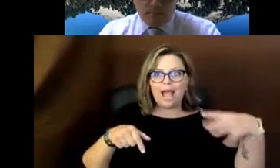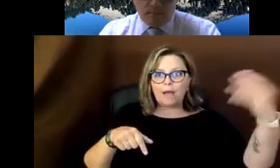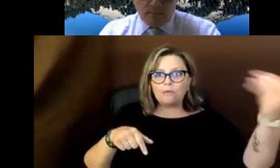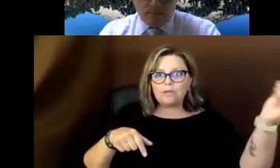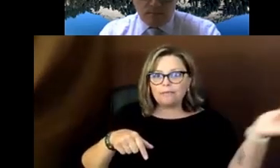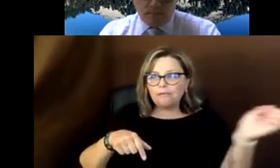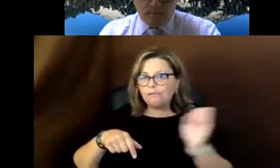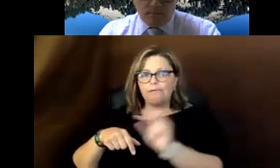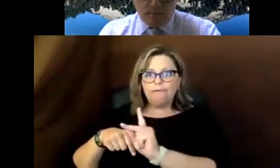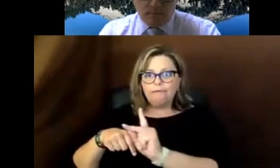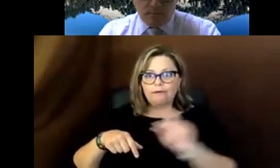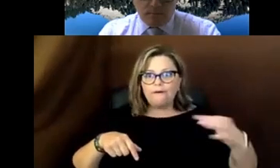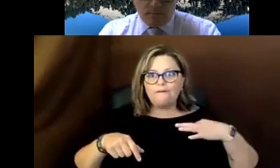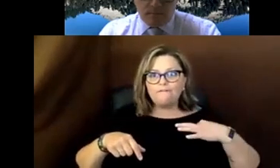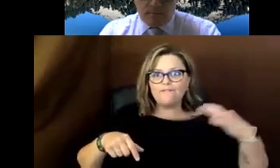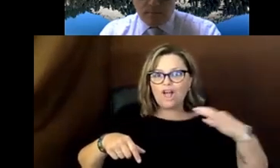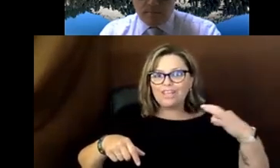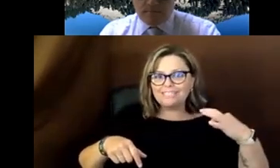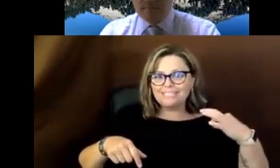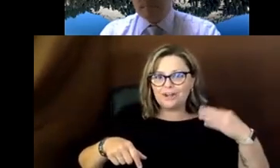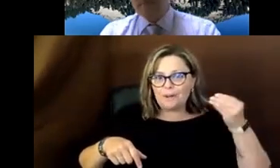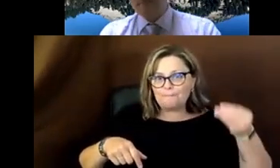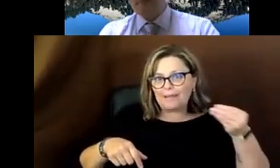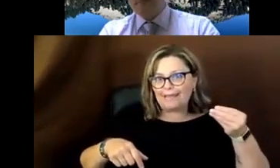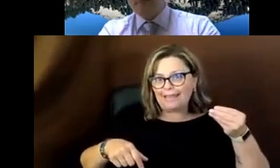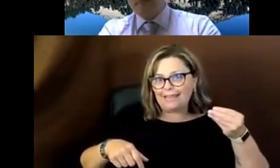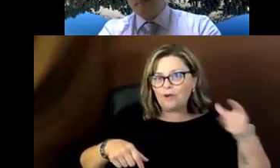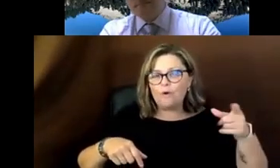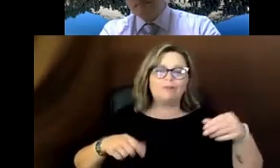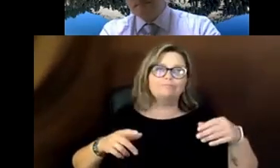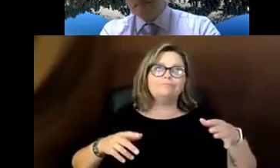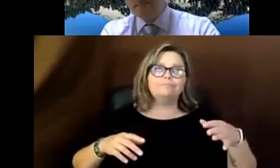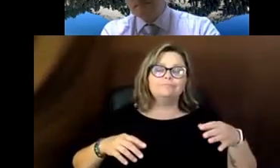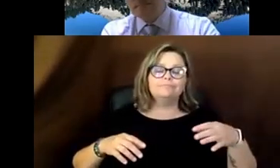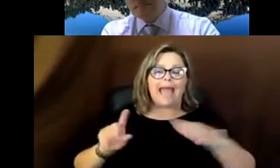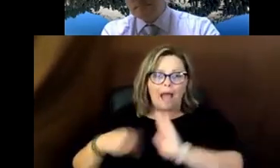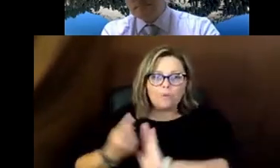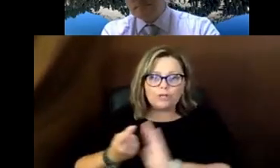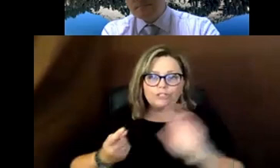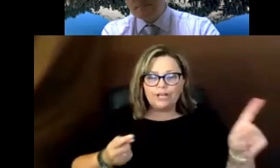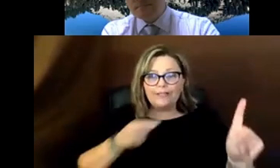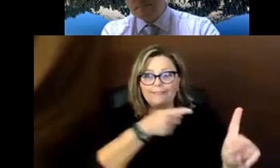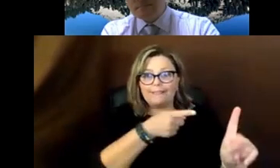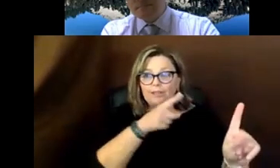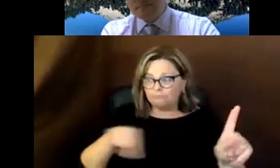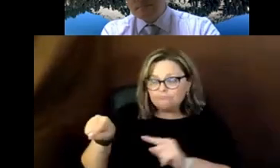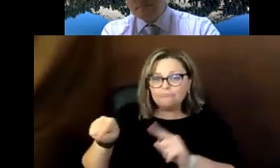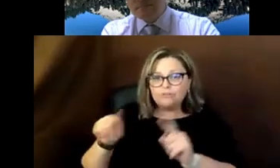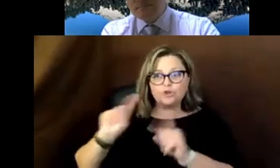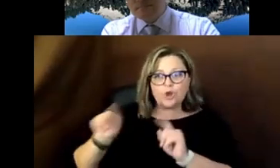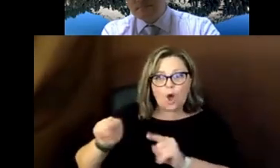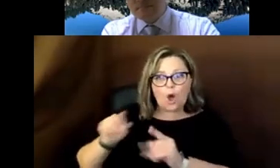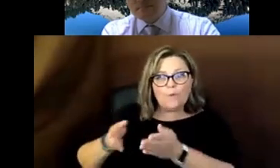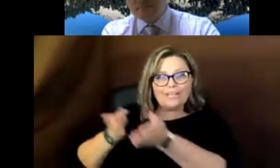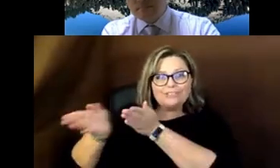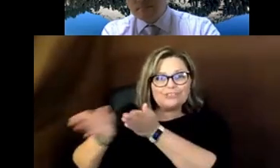bank volunteer dollars or volunteer hours. Okay, you've got to have an administrator, but